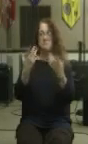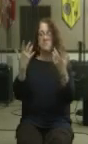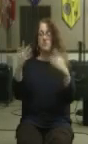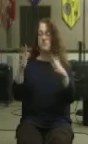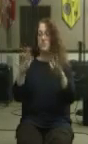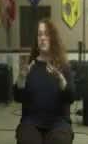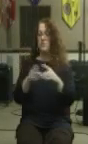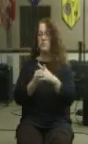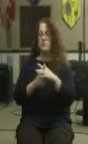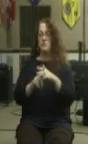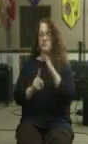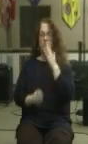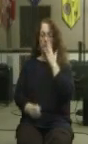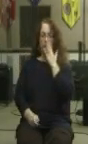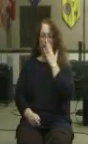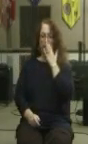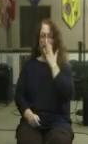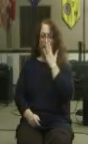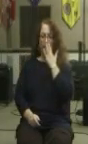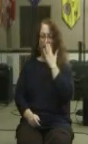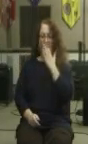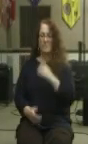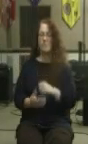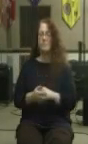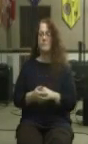You started already.